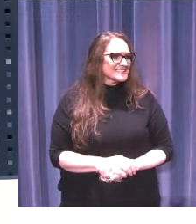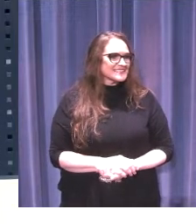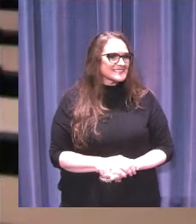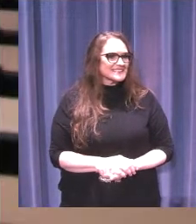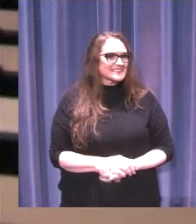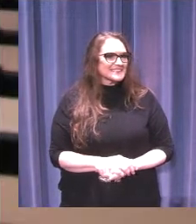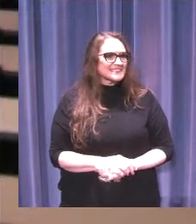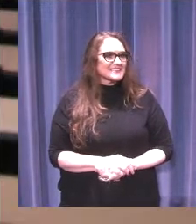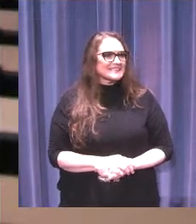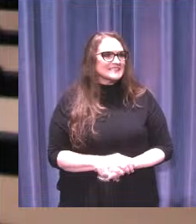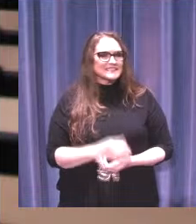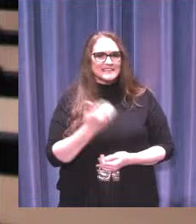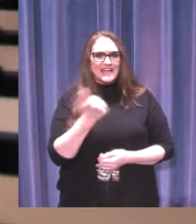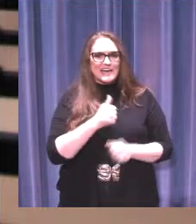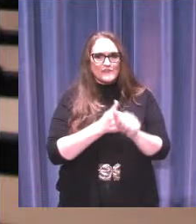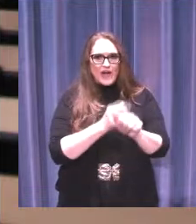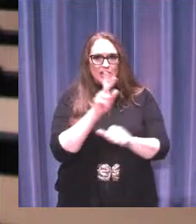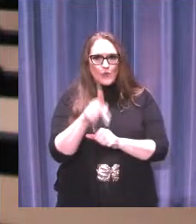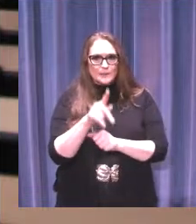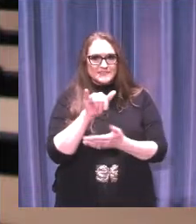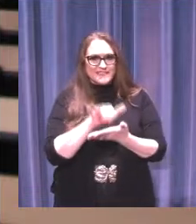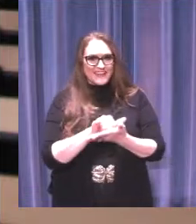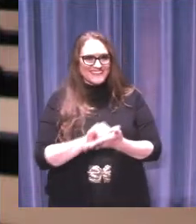Are there any follow-ups to the answer?